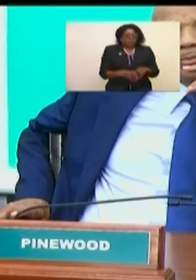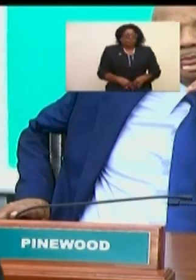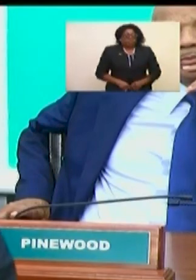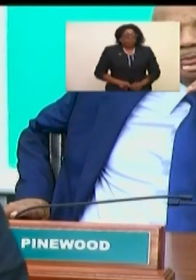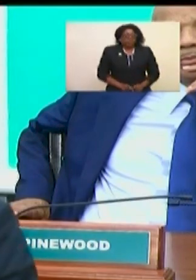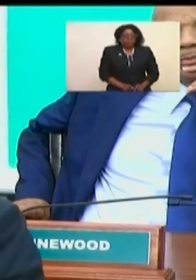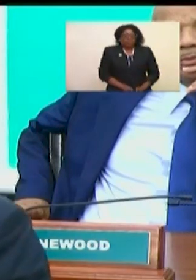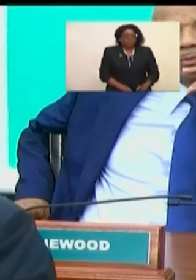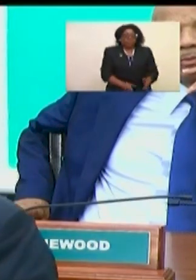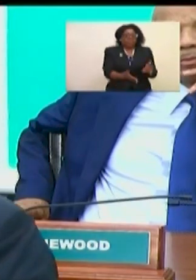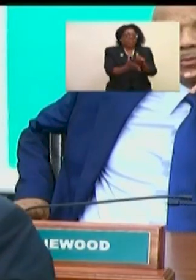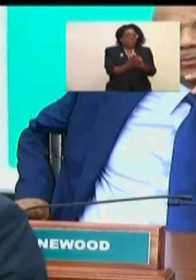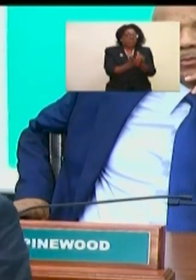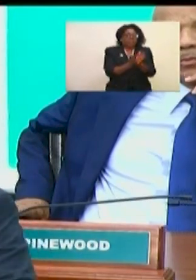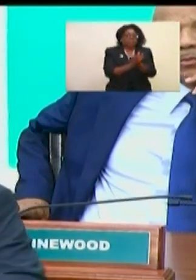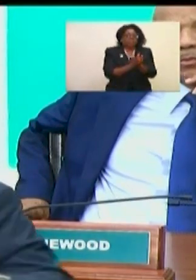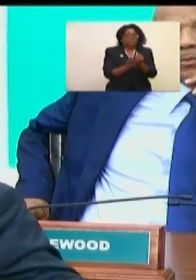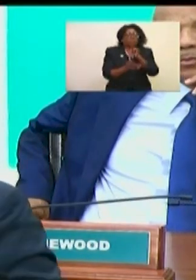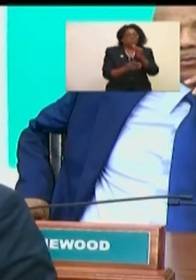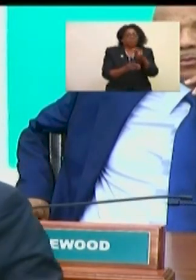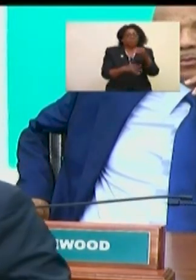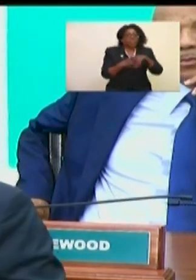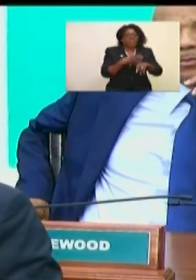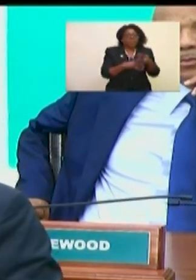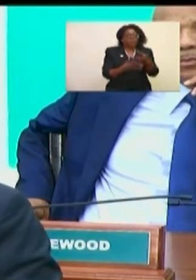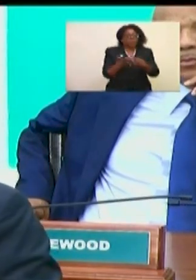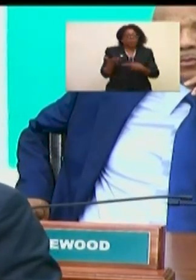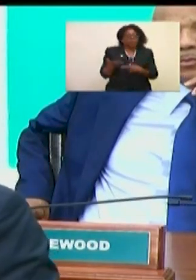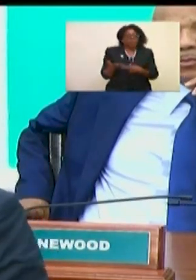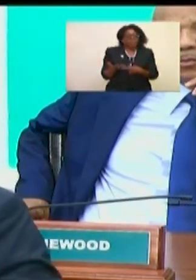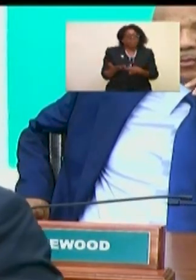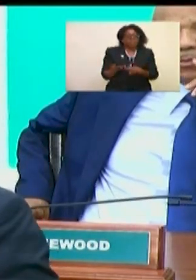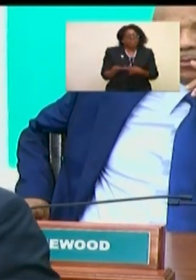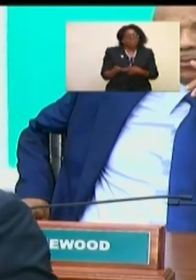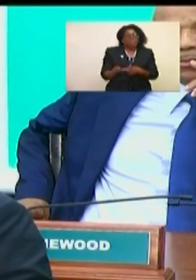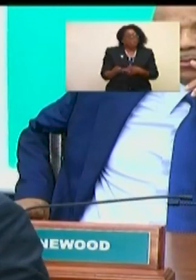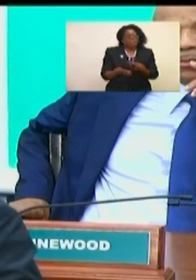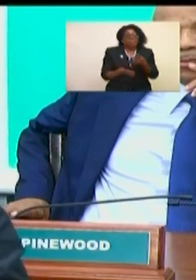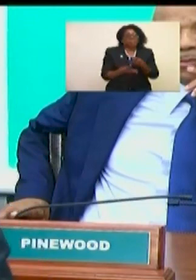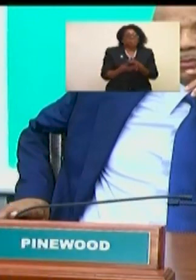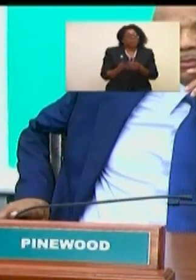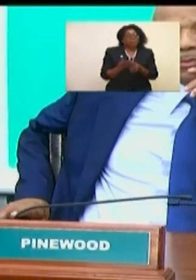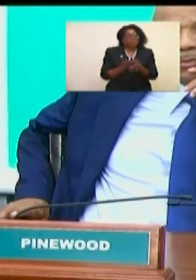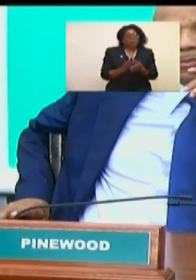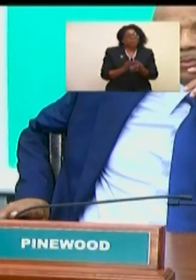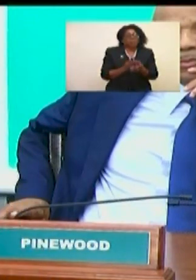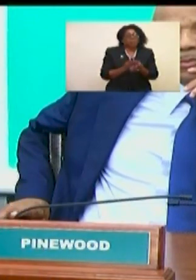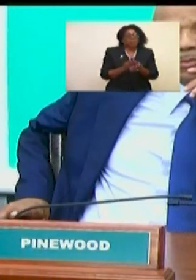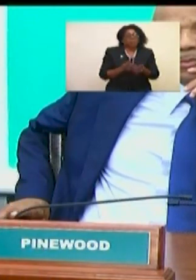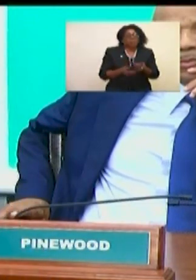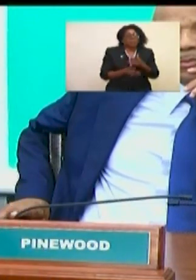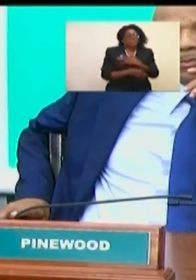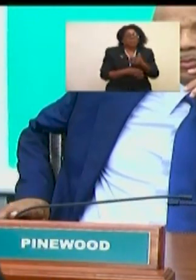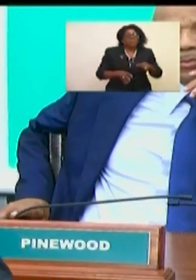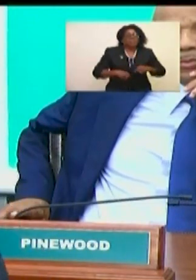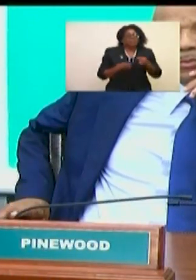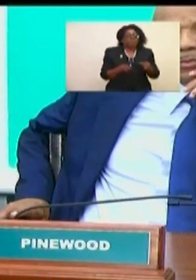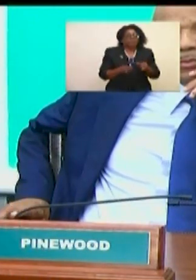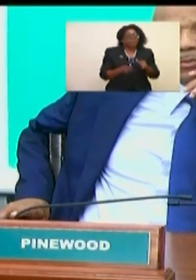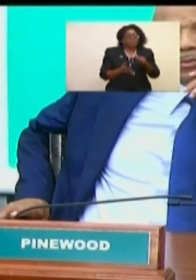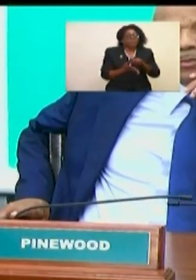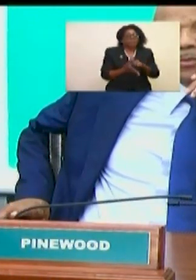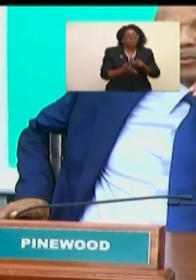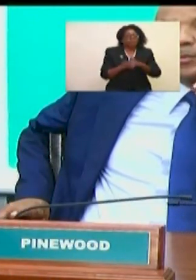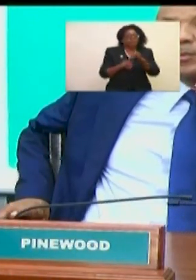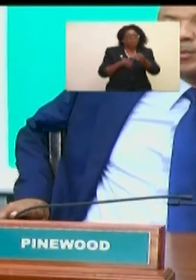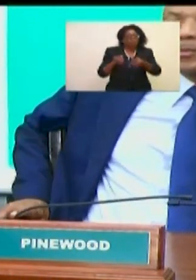that sum was not in the report. And so what I'm saying, but they confirmed that was all owing. Let us